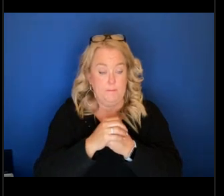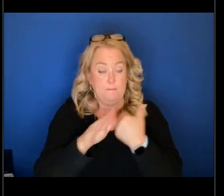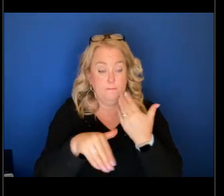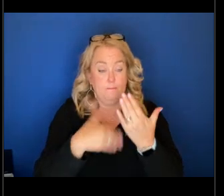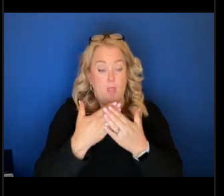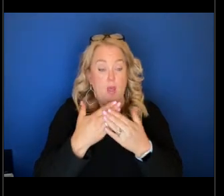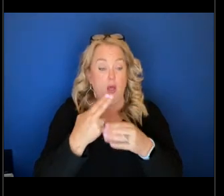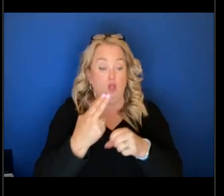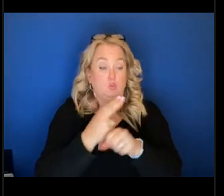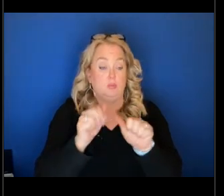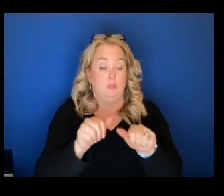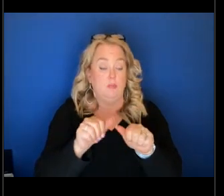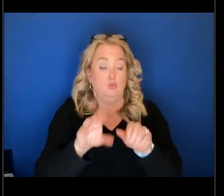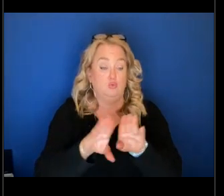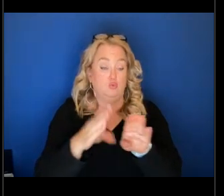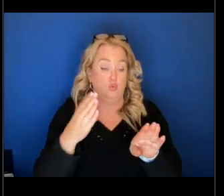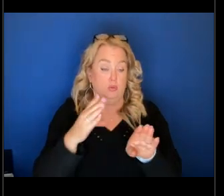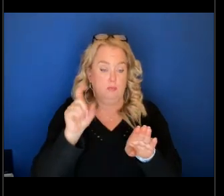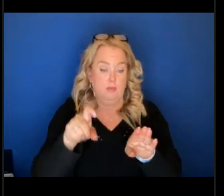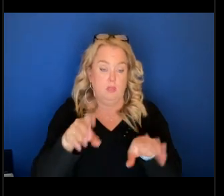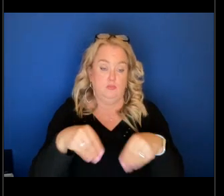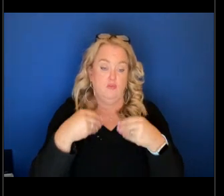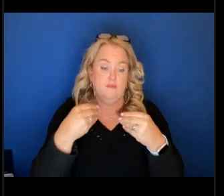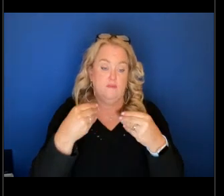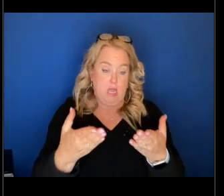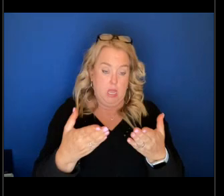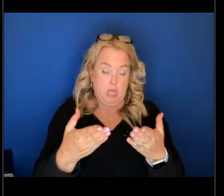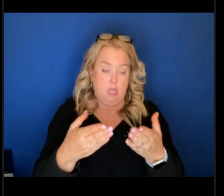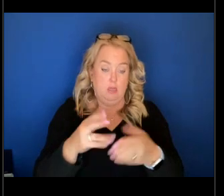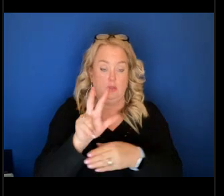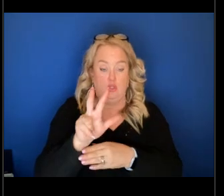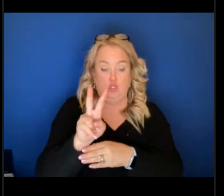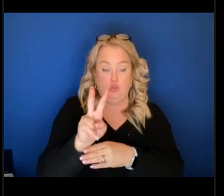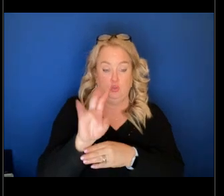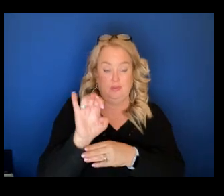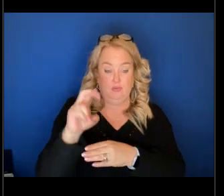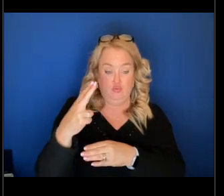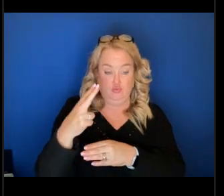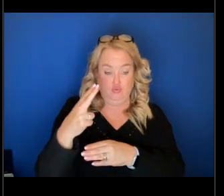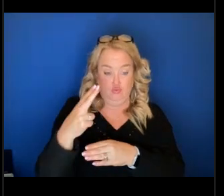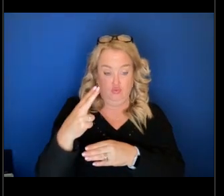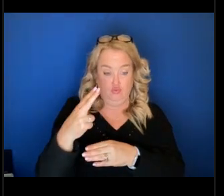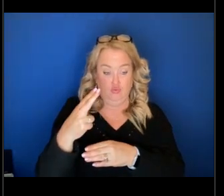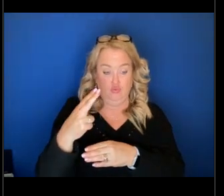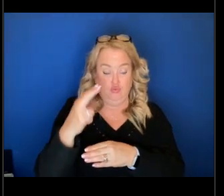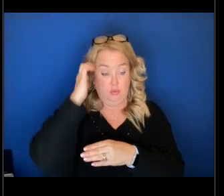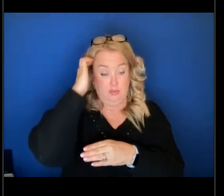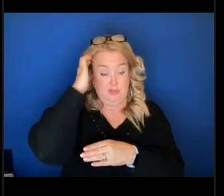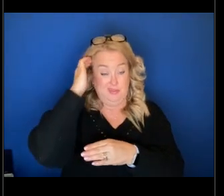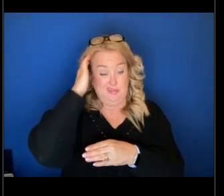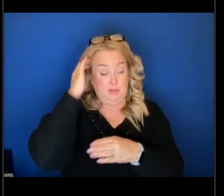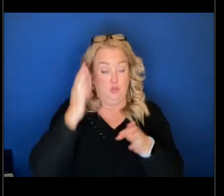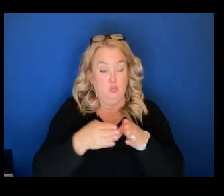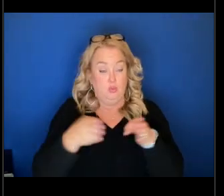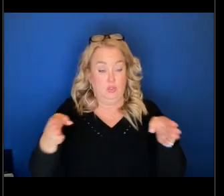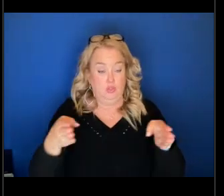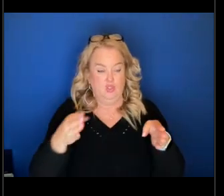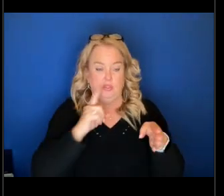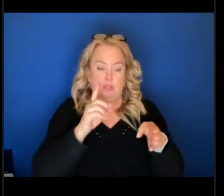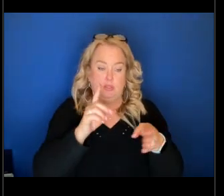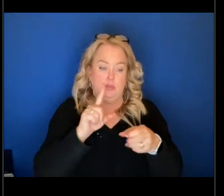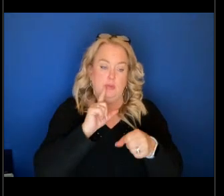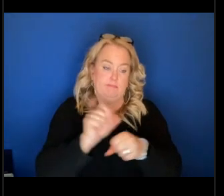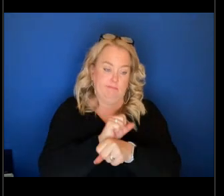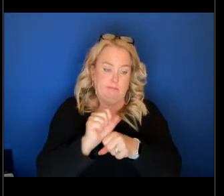All usable doors must provide a nominal 32-inch, which actually measures